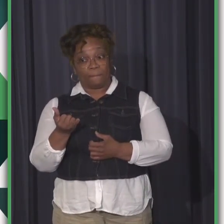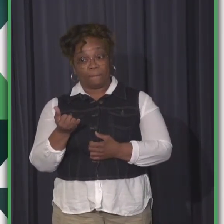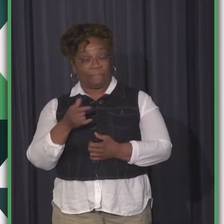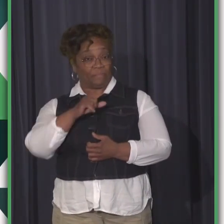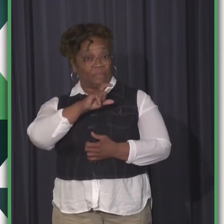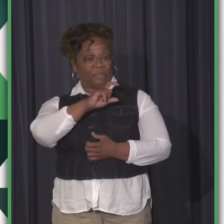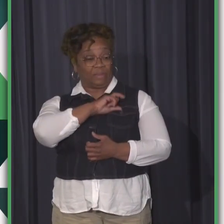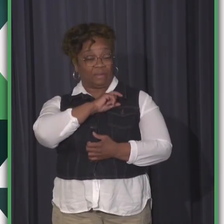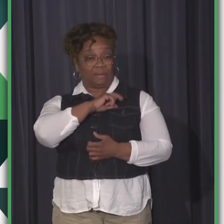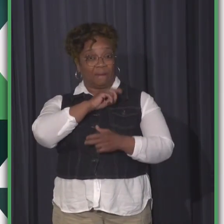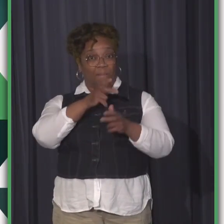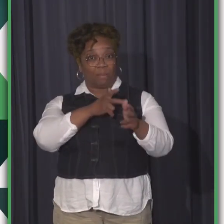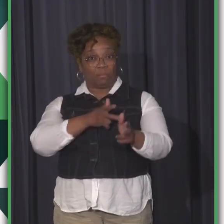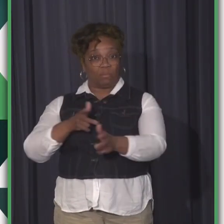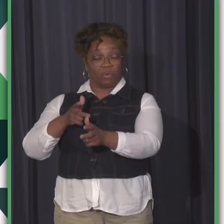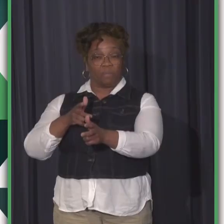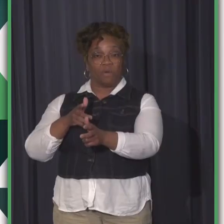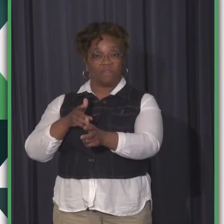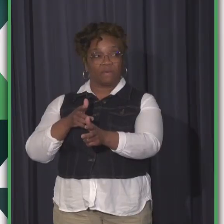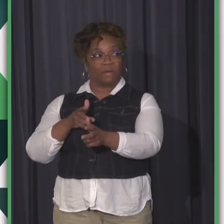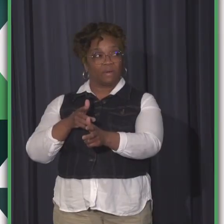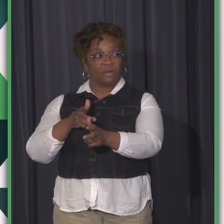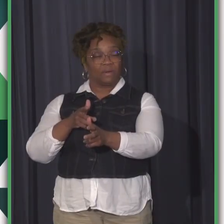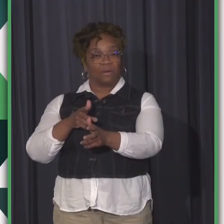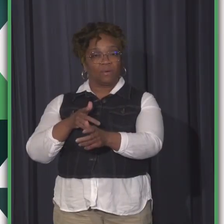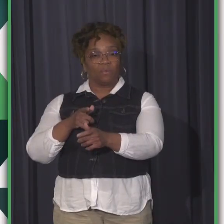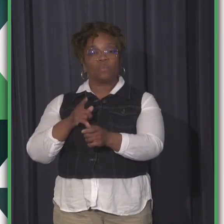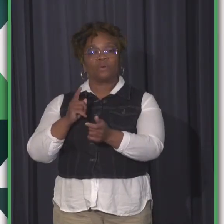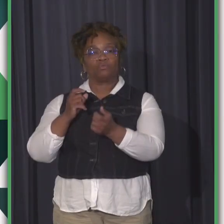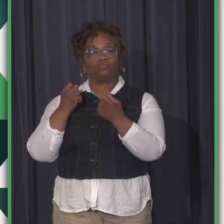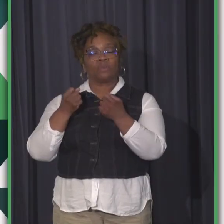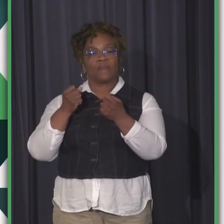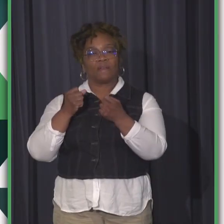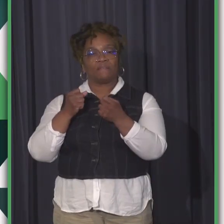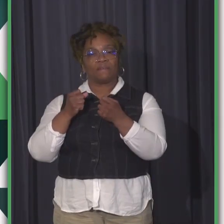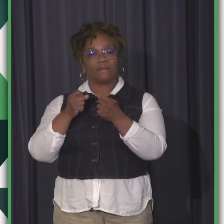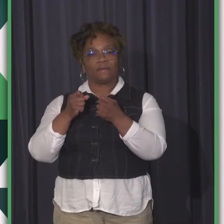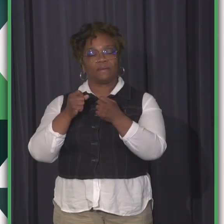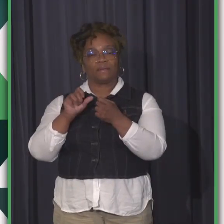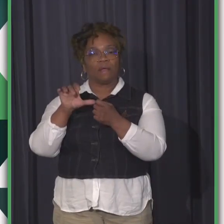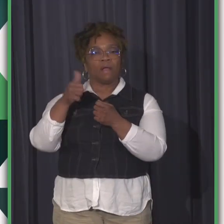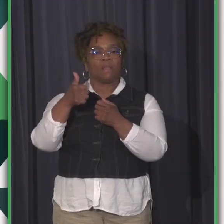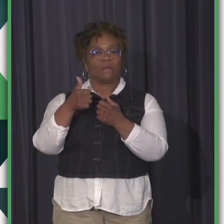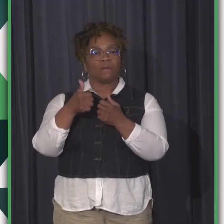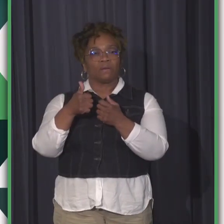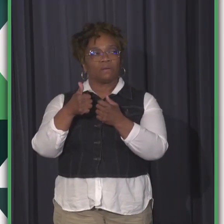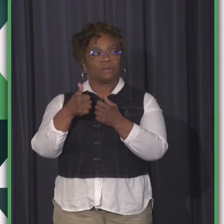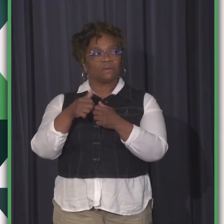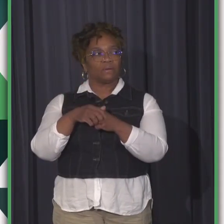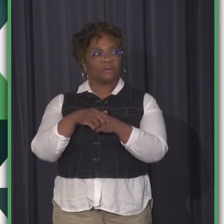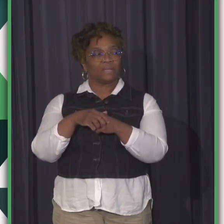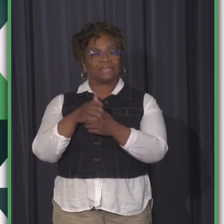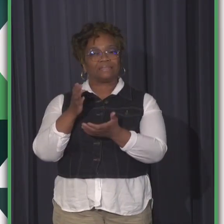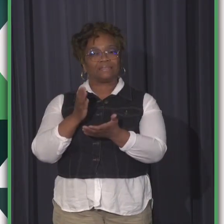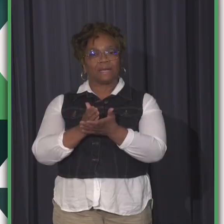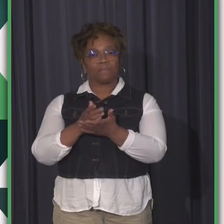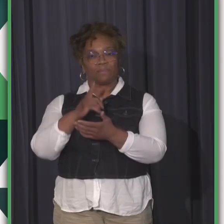that stopped him was going in the opposite direction, but yet he stopped him on his license